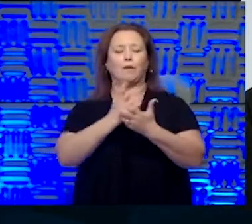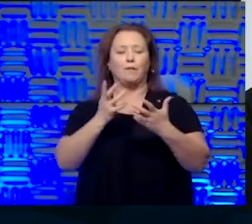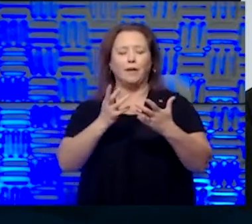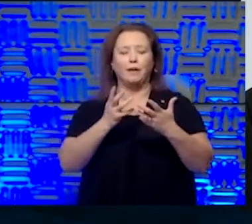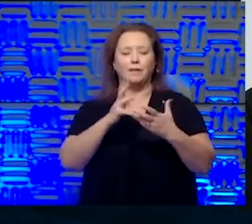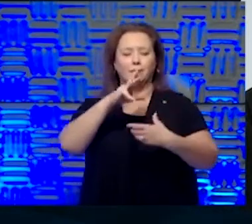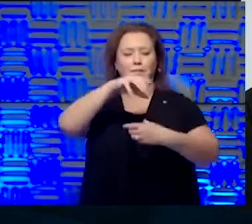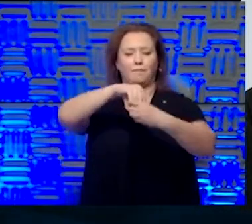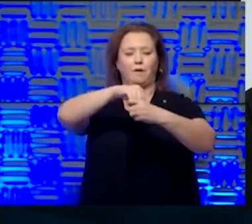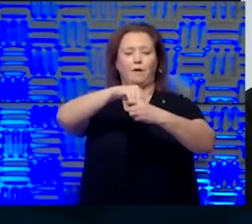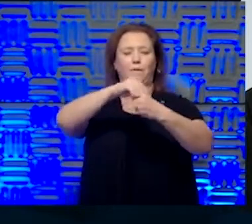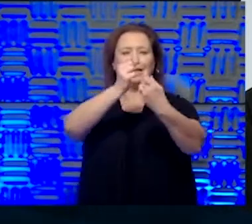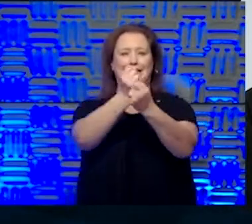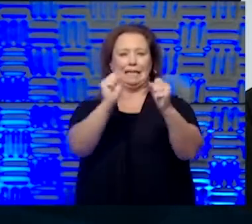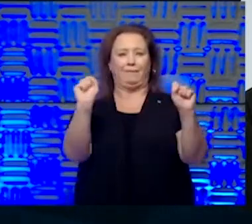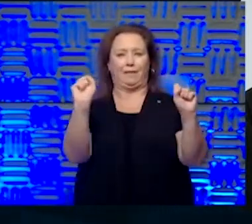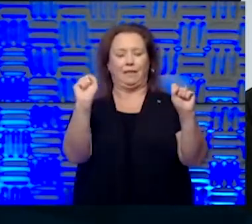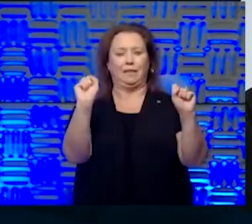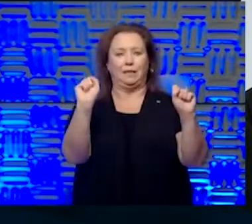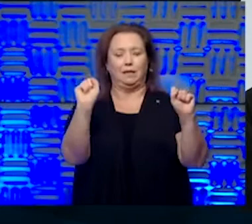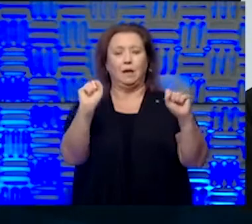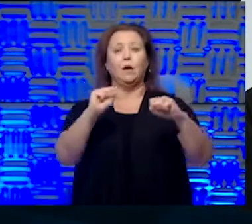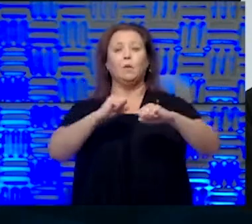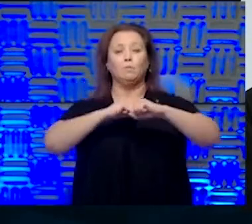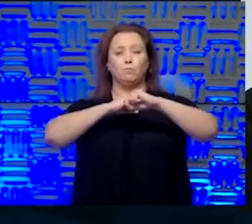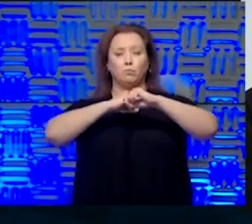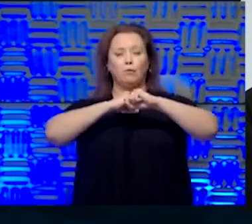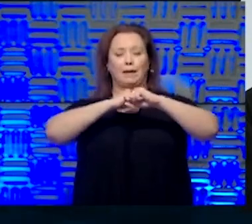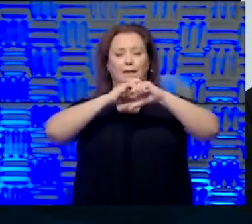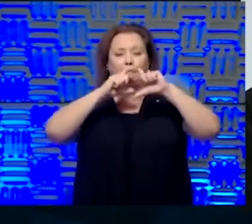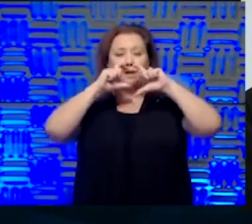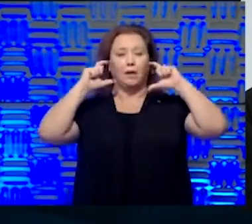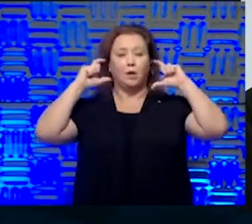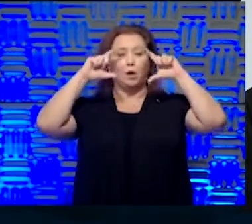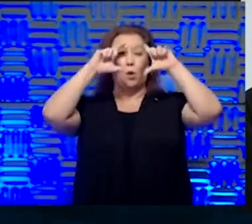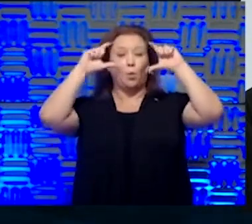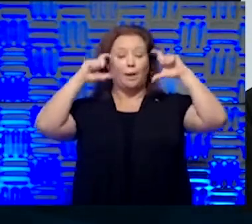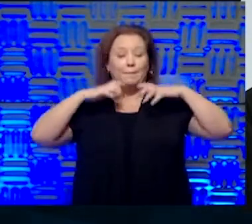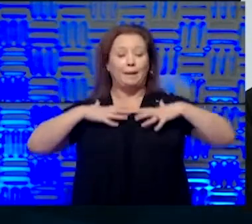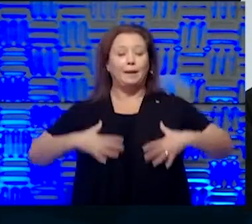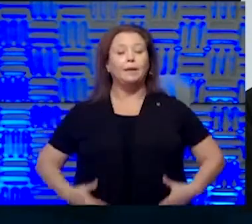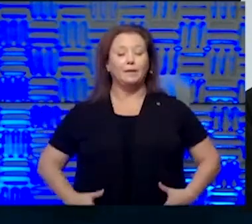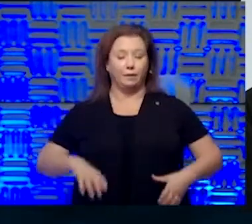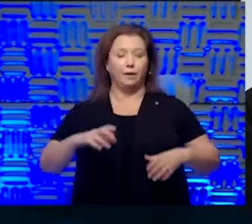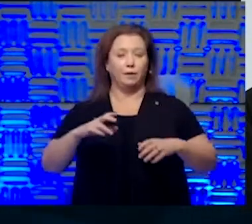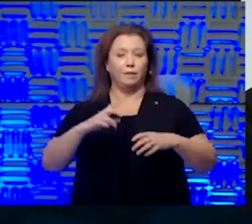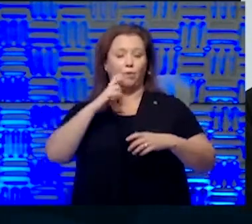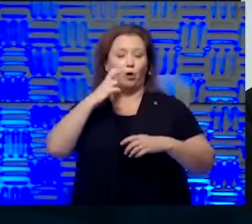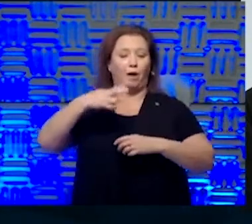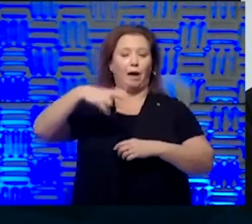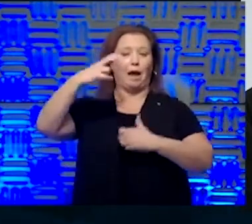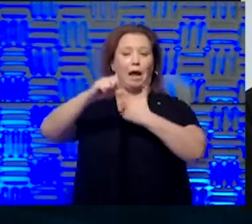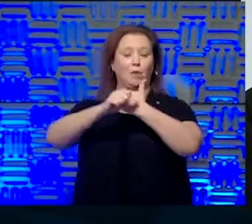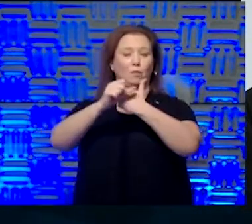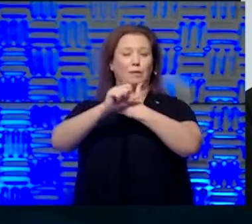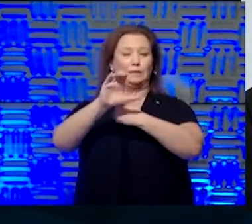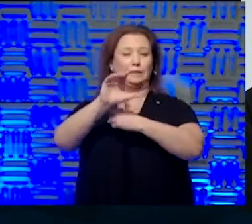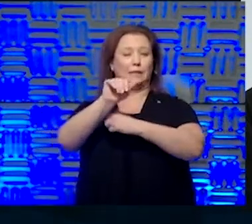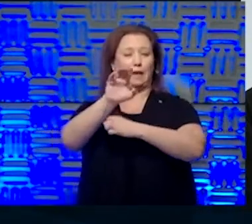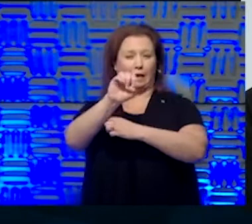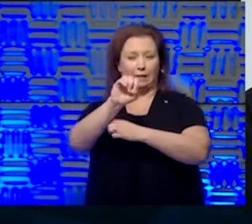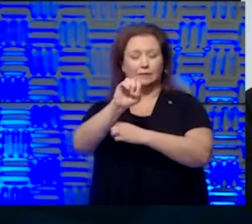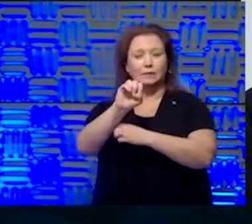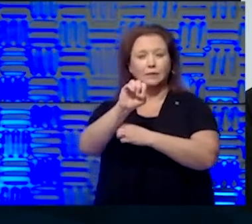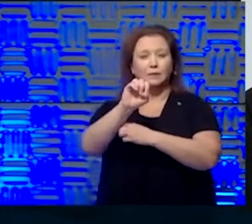a part in safety. We have protective equipment that we are using for those higher risk cases, and we